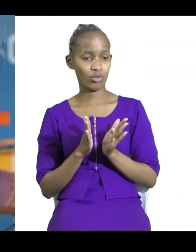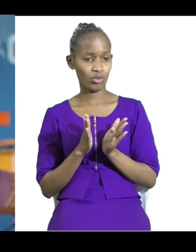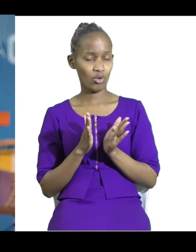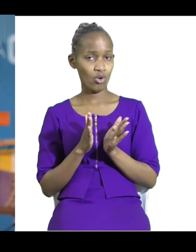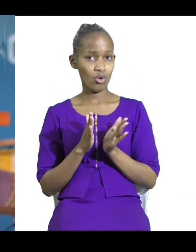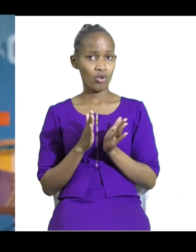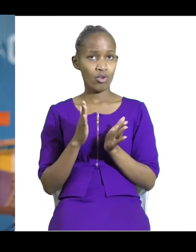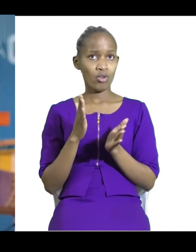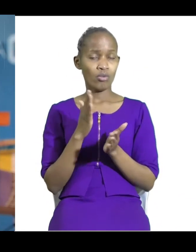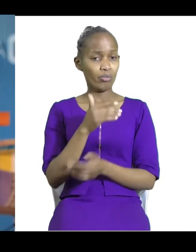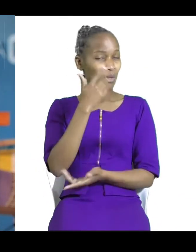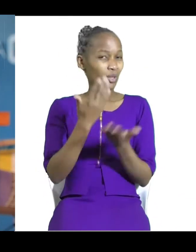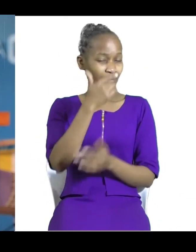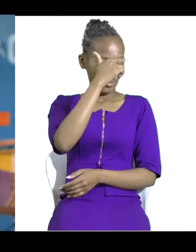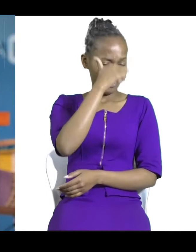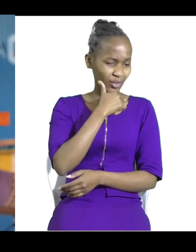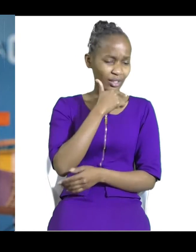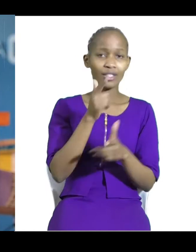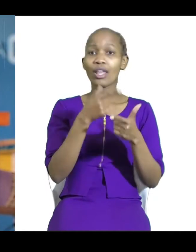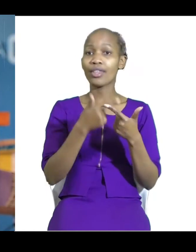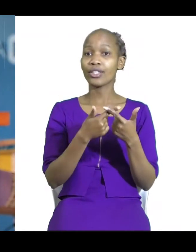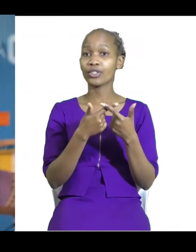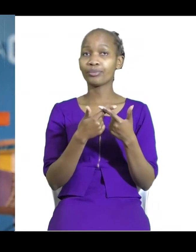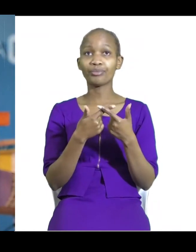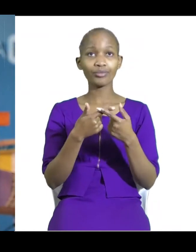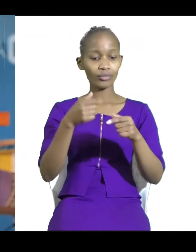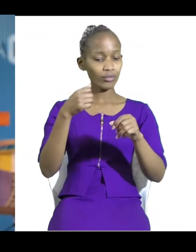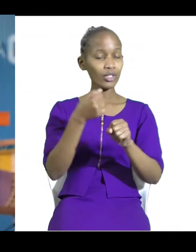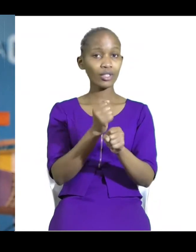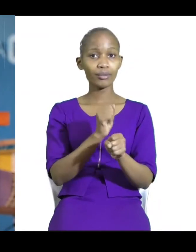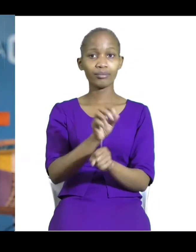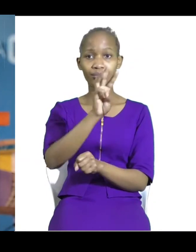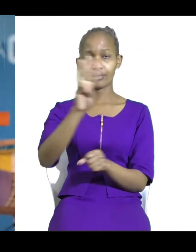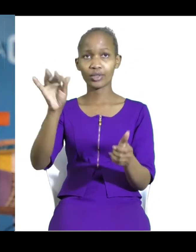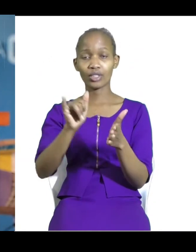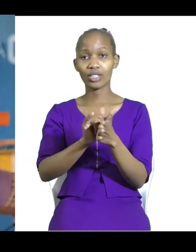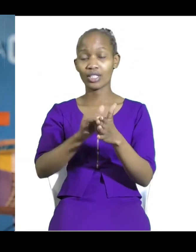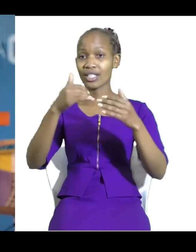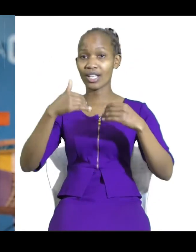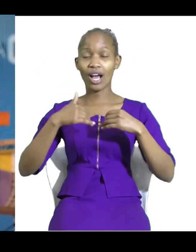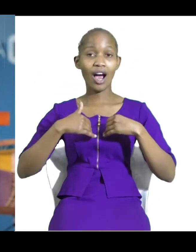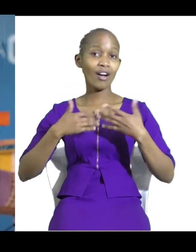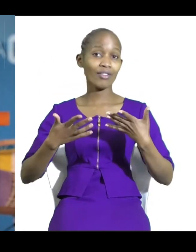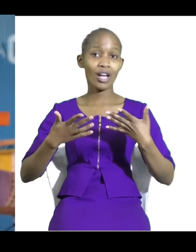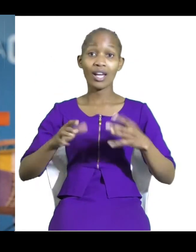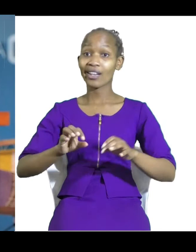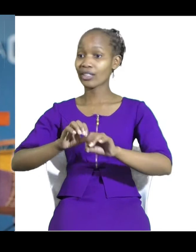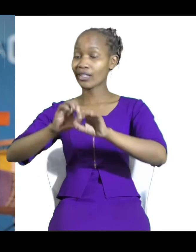has, low vision. So there is a way you should design your web so that it actually brings out the large